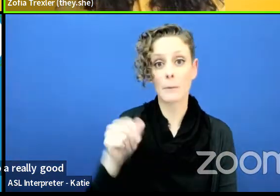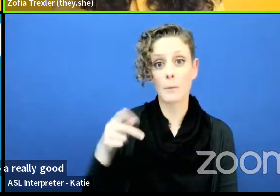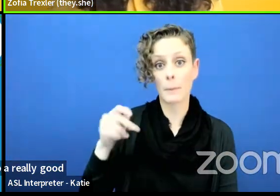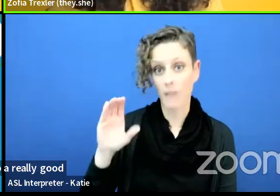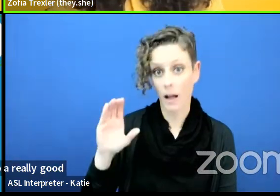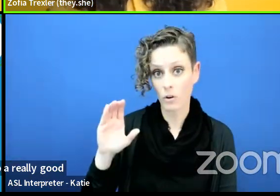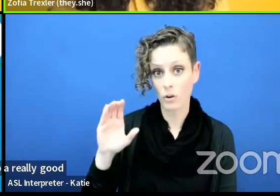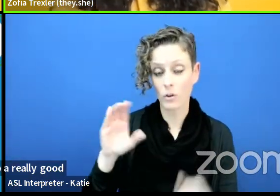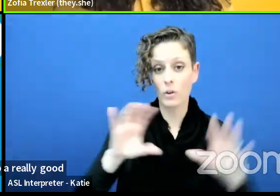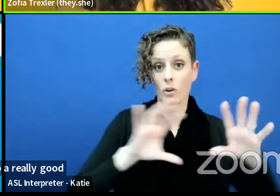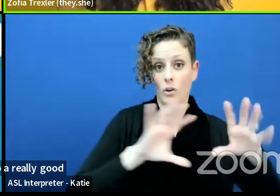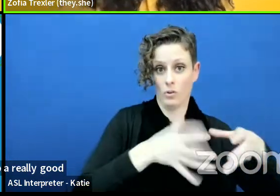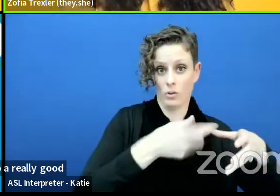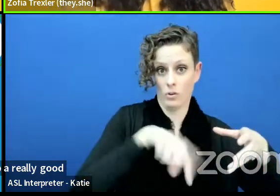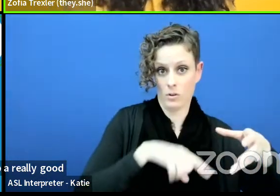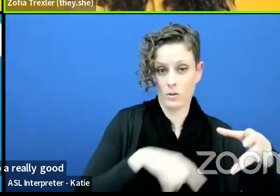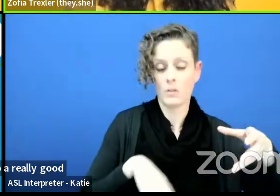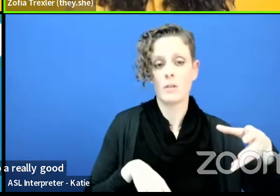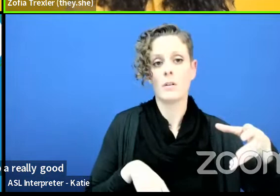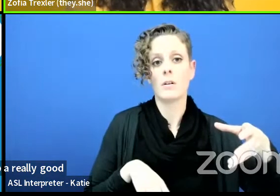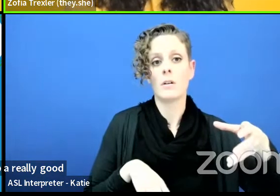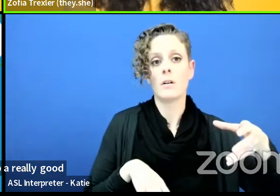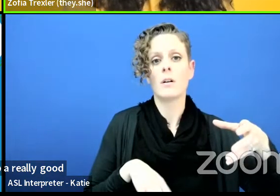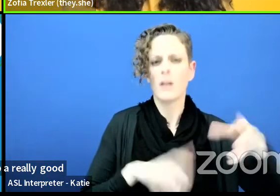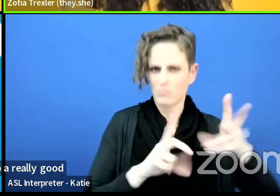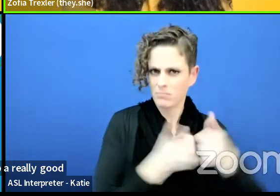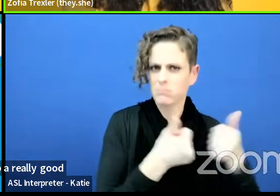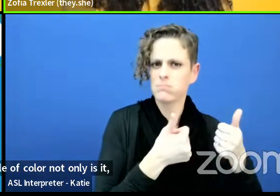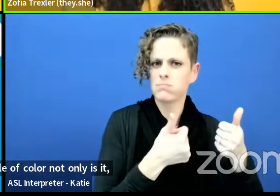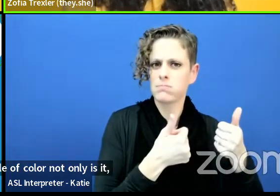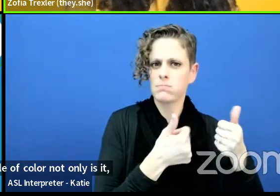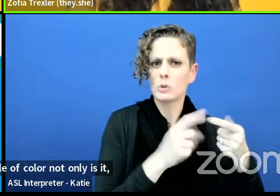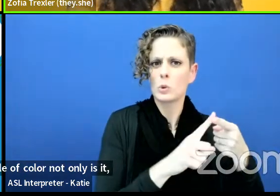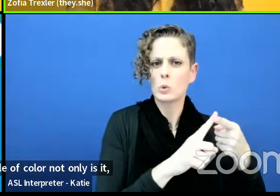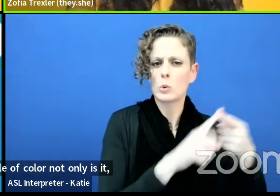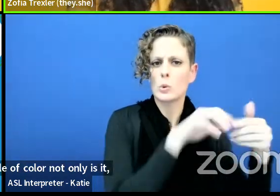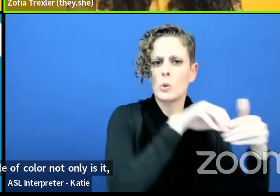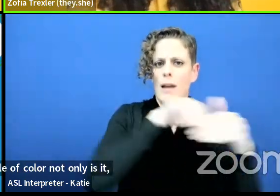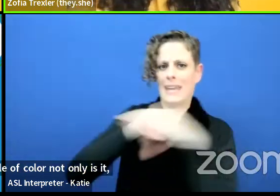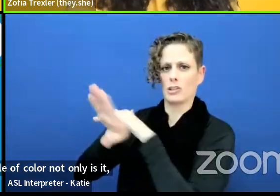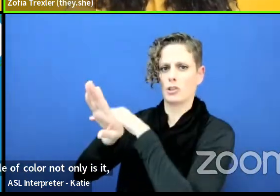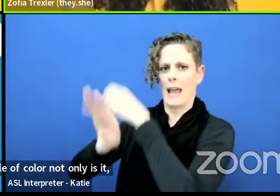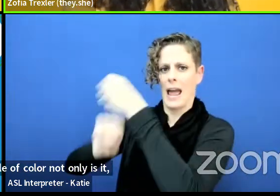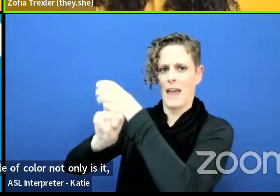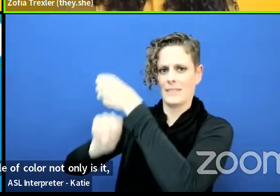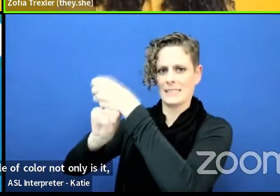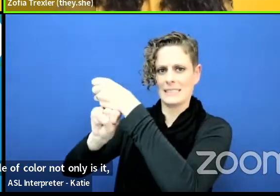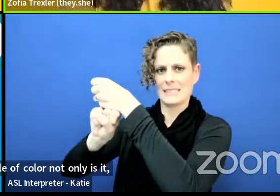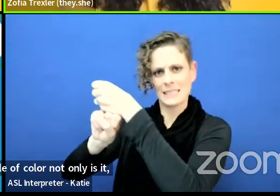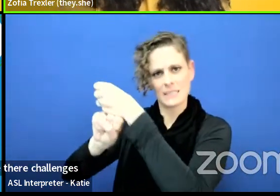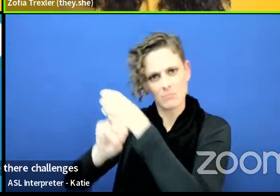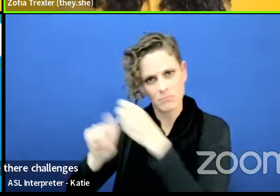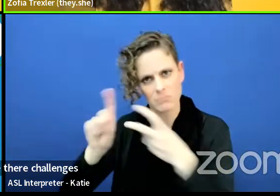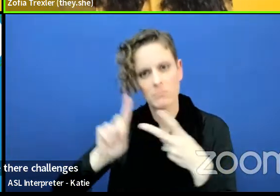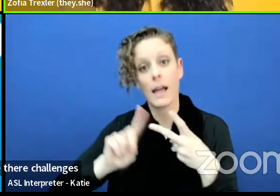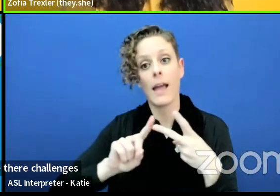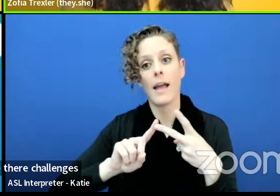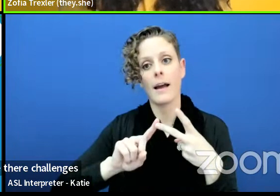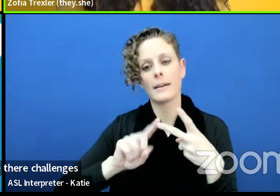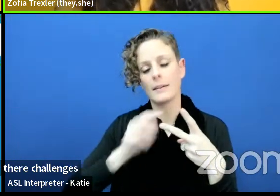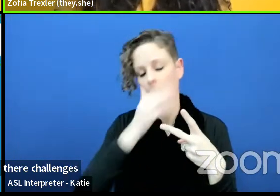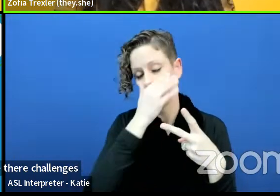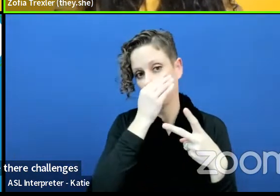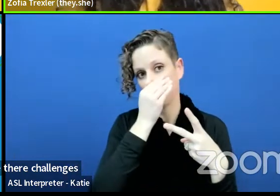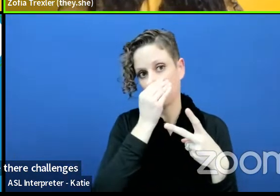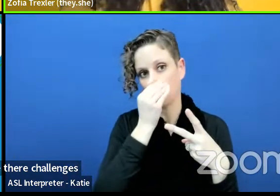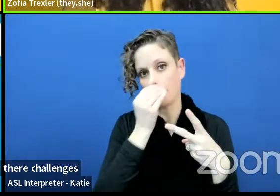only are there challenges in entering the advocacy space, but even to just get